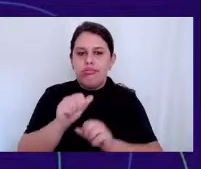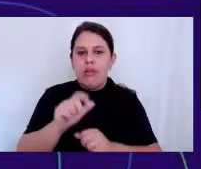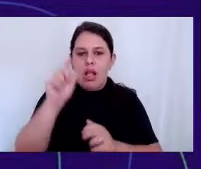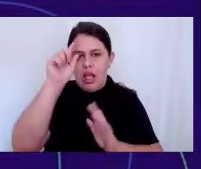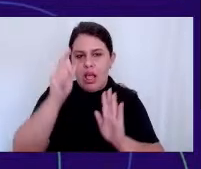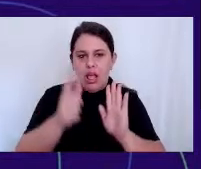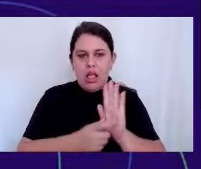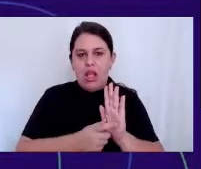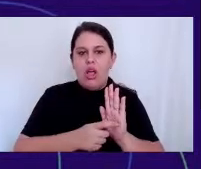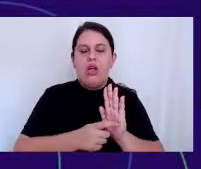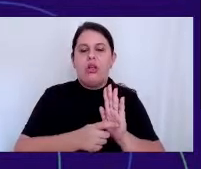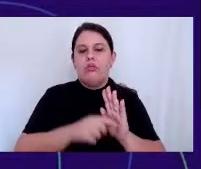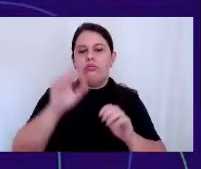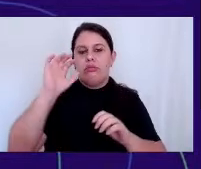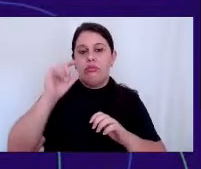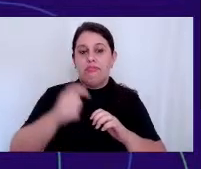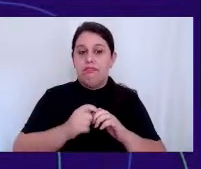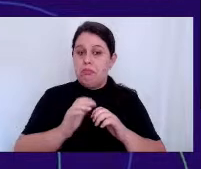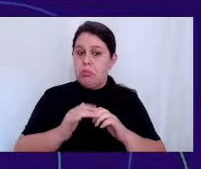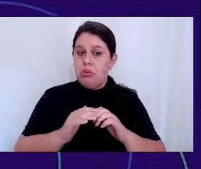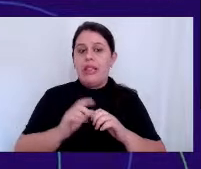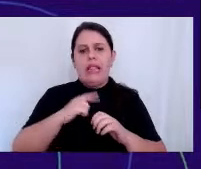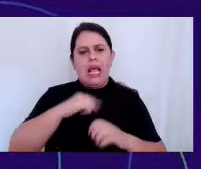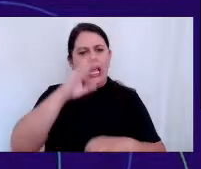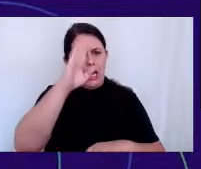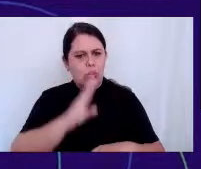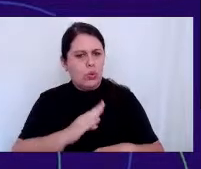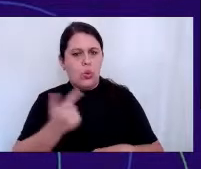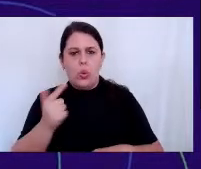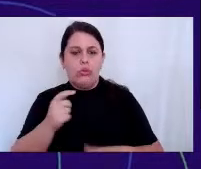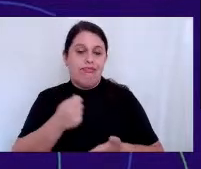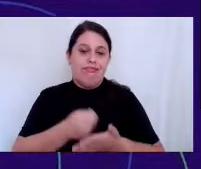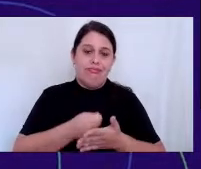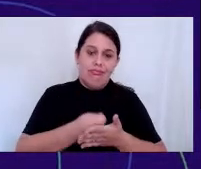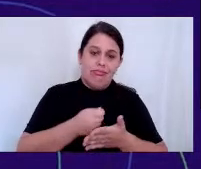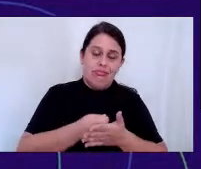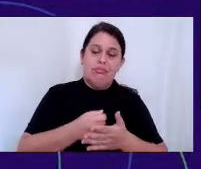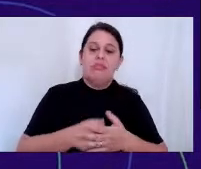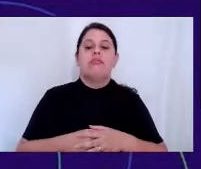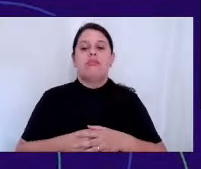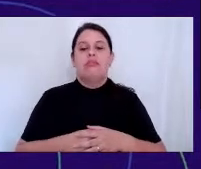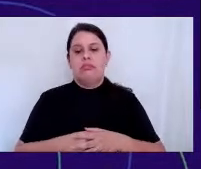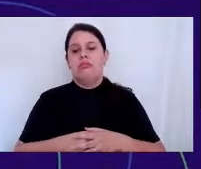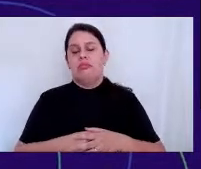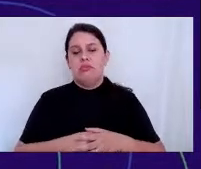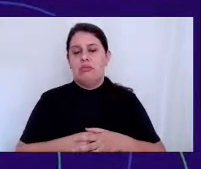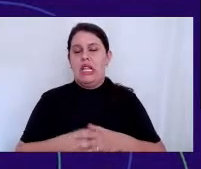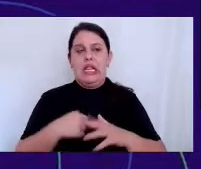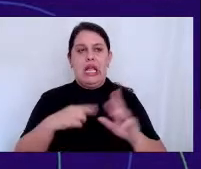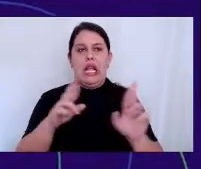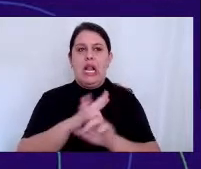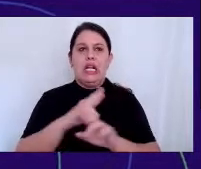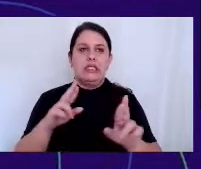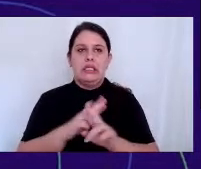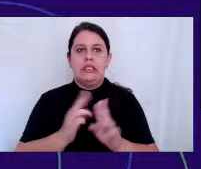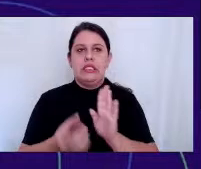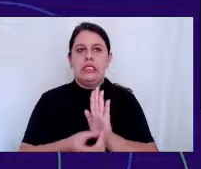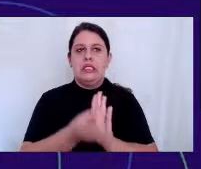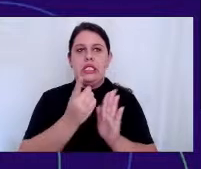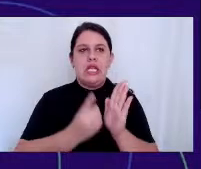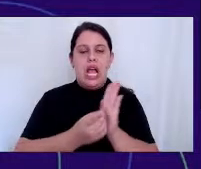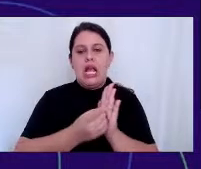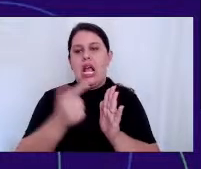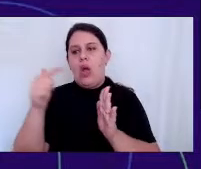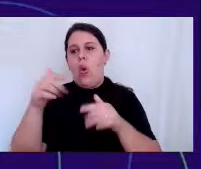are for maybe other purposes to do with design or other fields, but you definitely have options there. And the very first step is